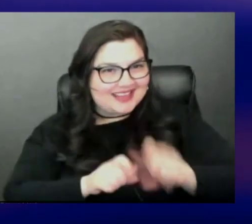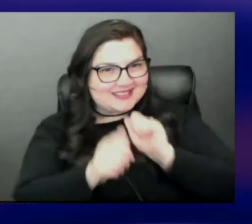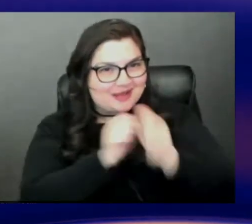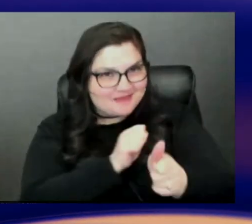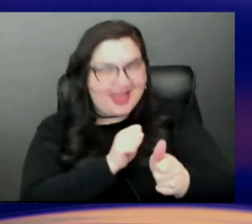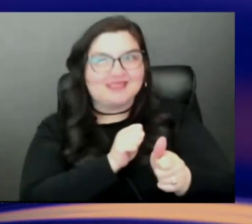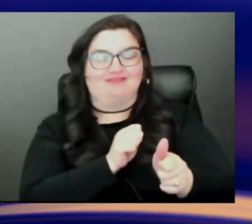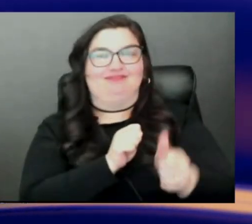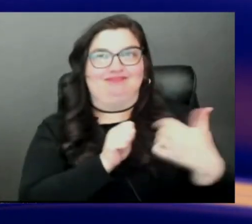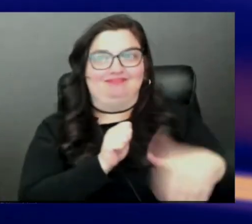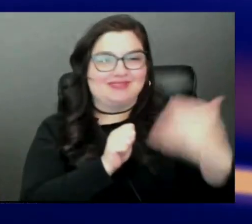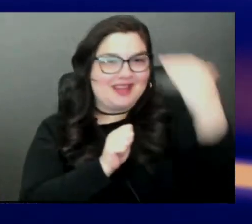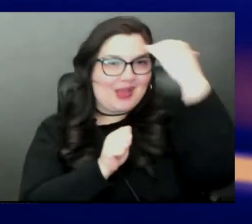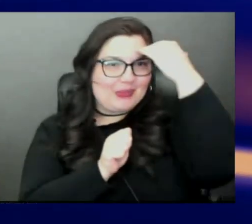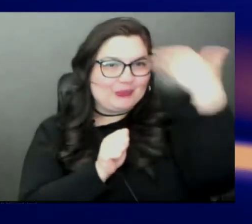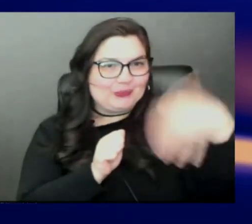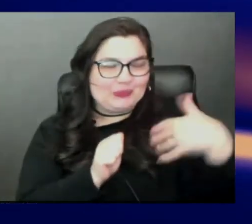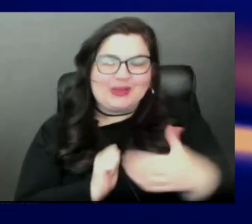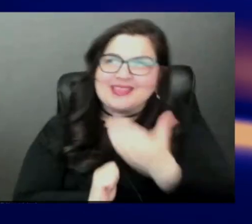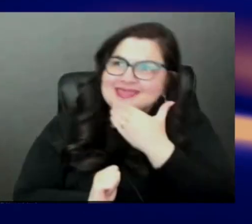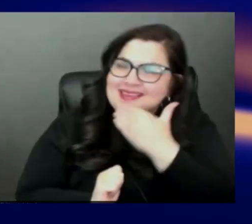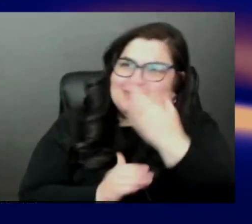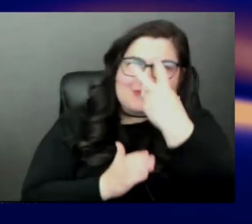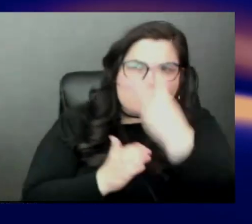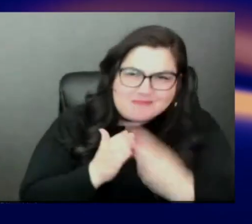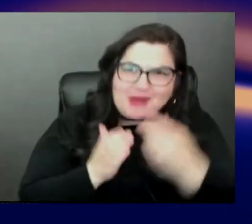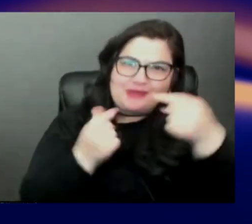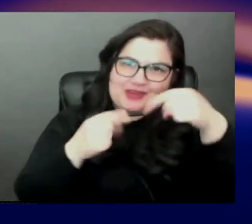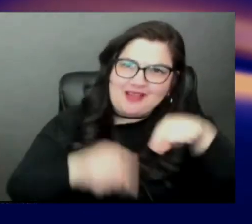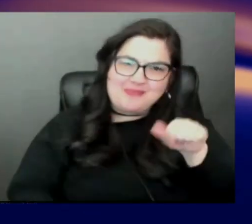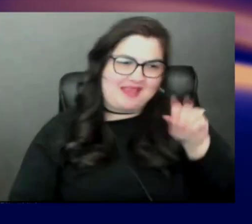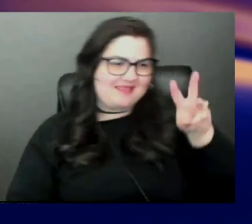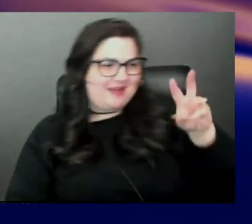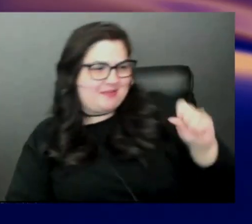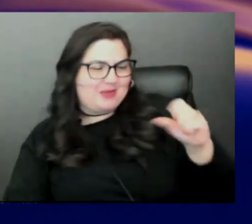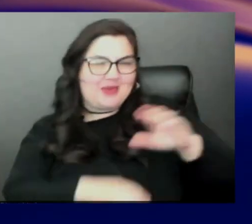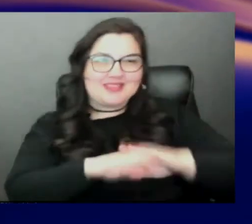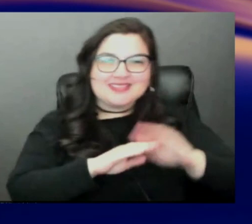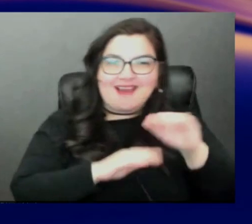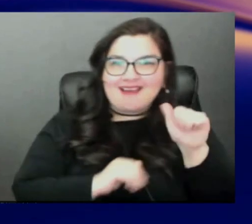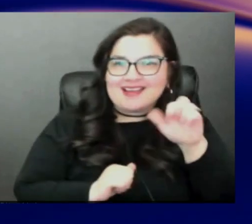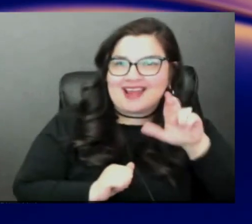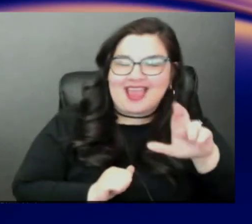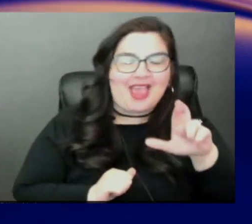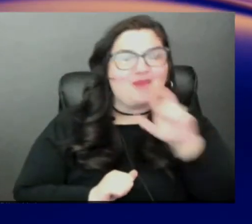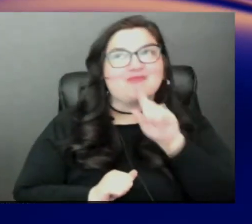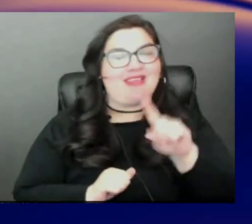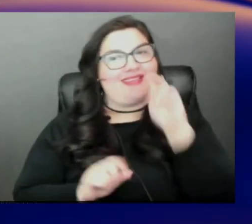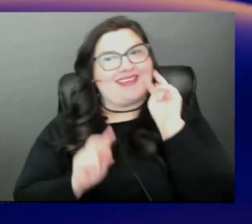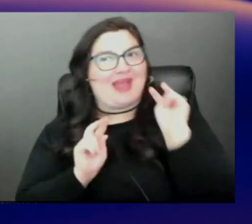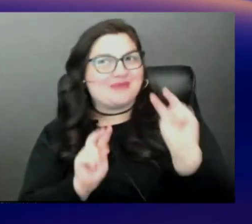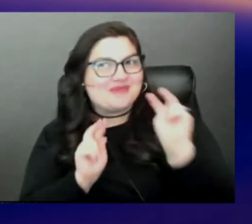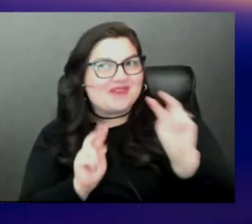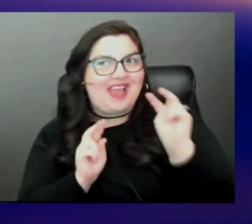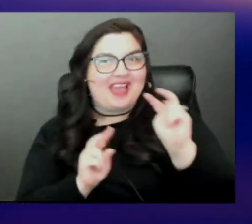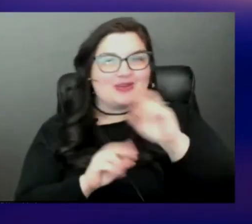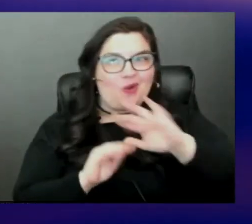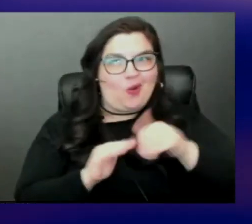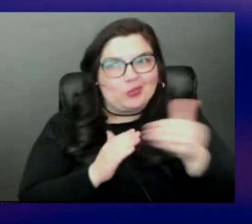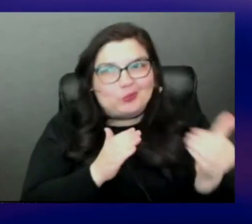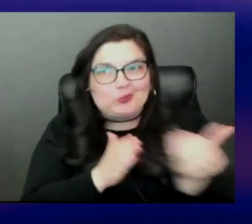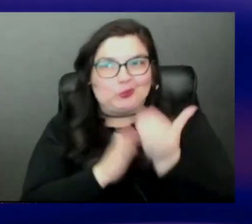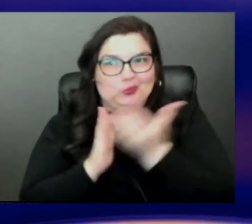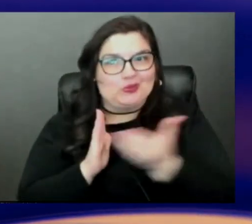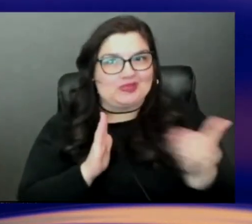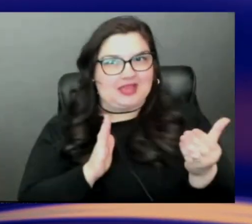So thank you both for being on here on AWS On Air. I cannot wait to hear about all the new things that are going to come, because we're